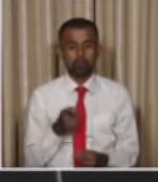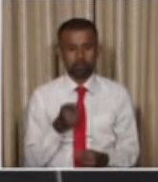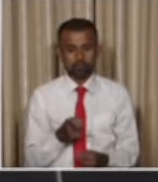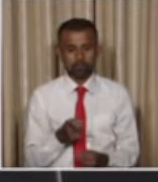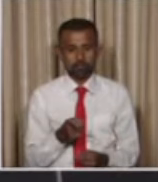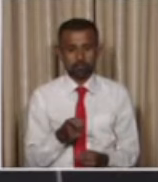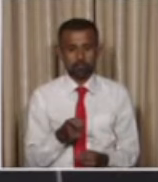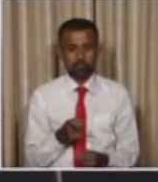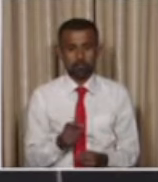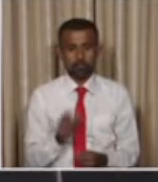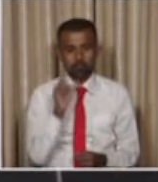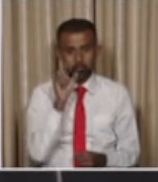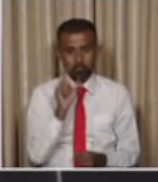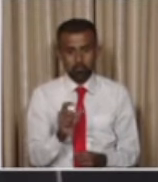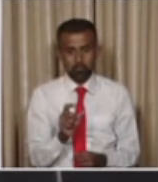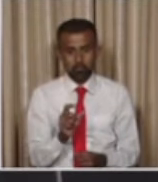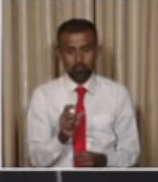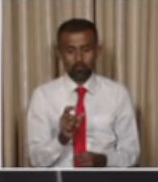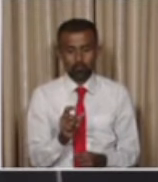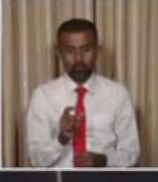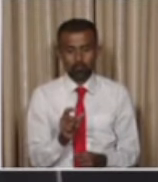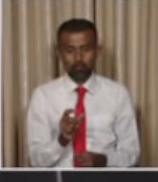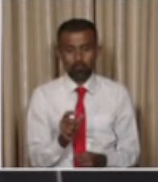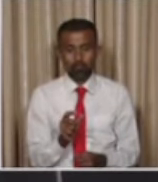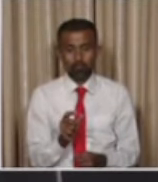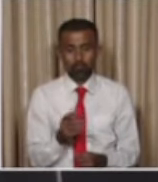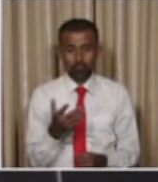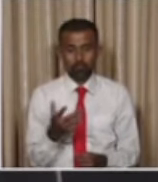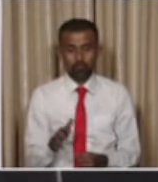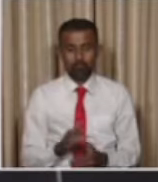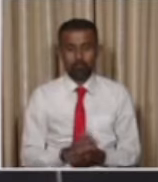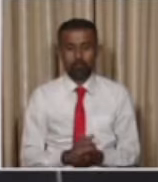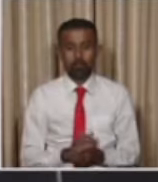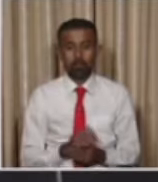suspend the scheme of Parathi executions,